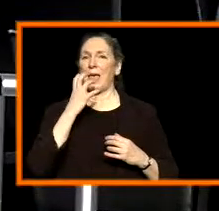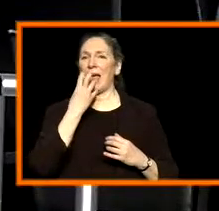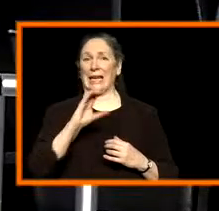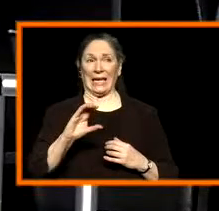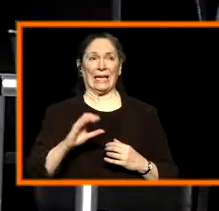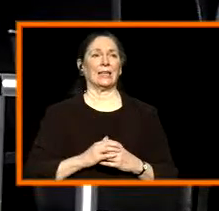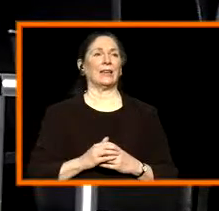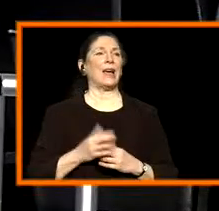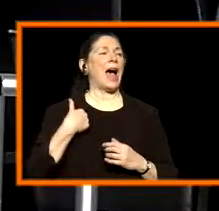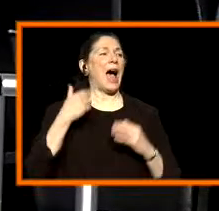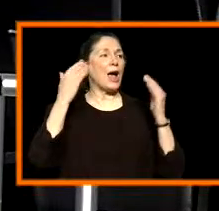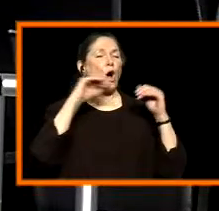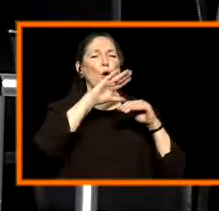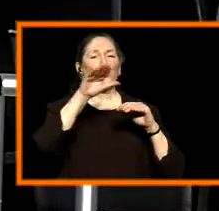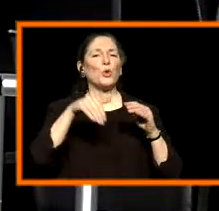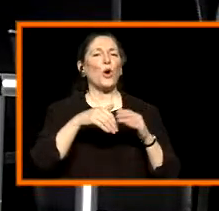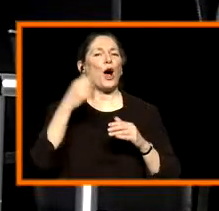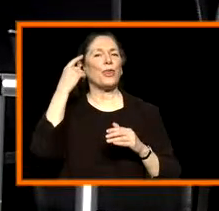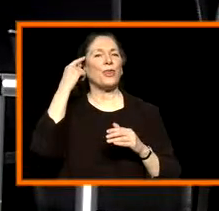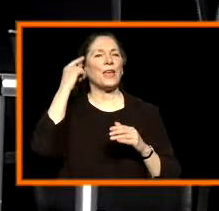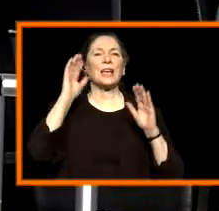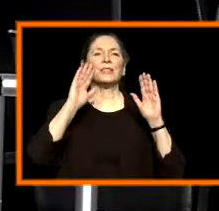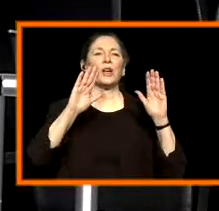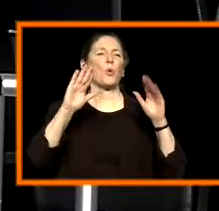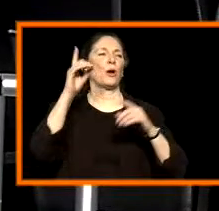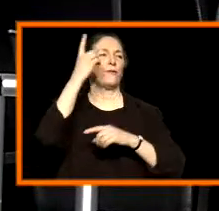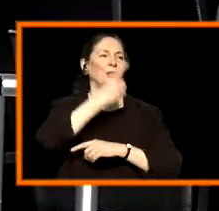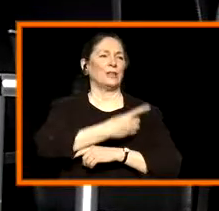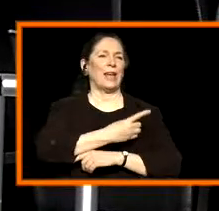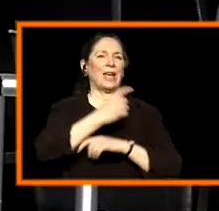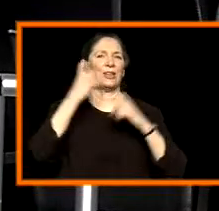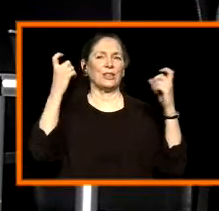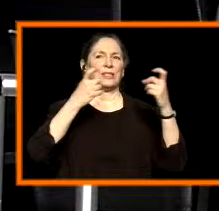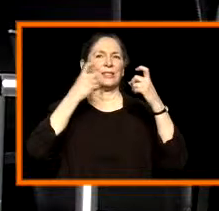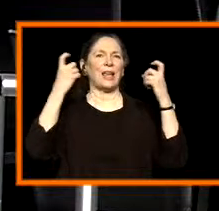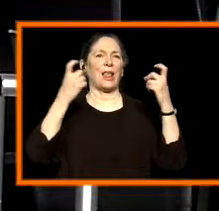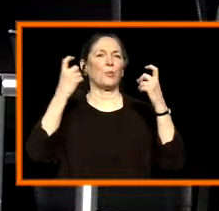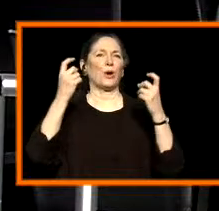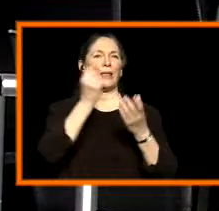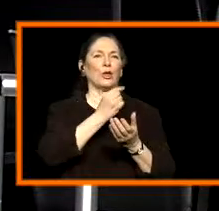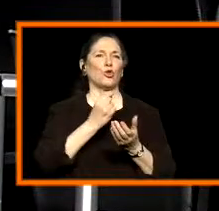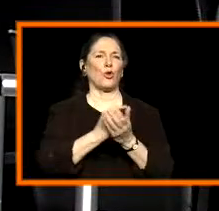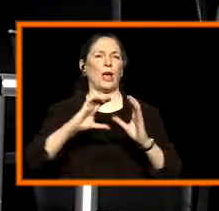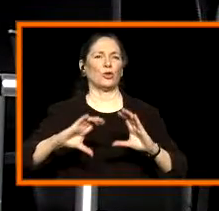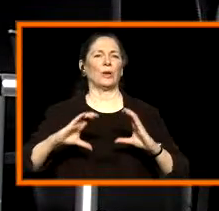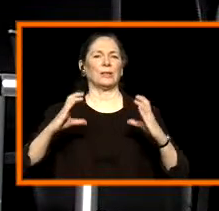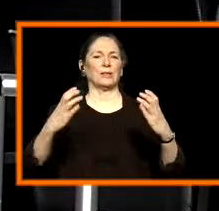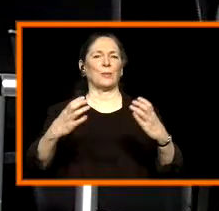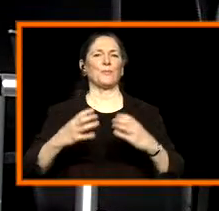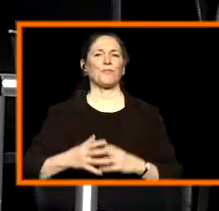wave, and I hope you all think it's a glorious day to celebrate our graduates.